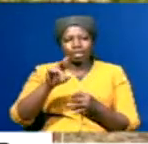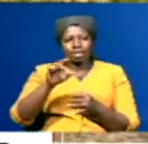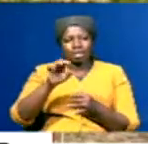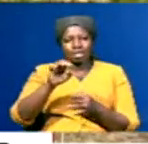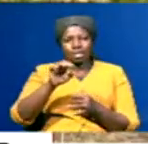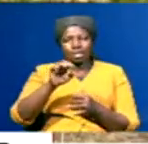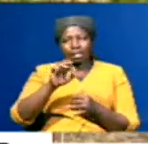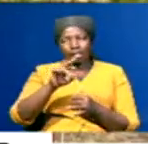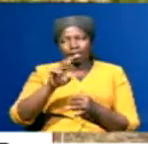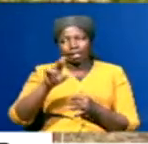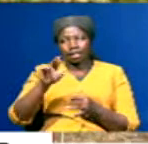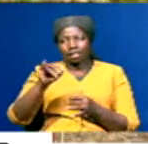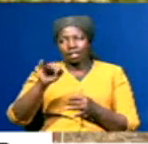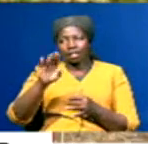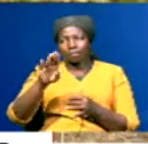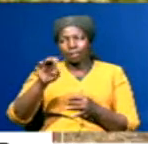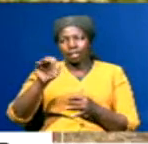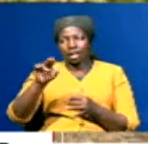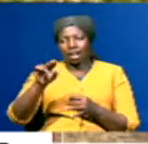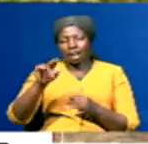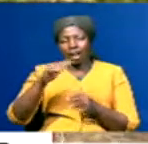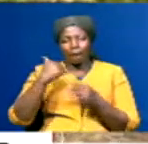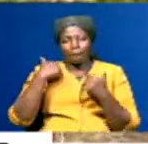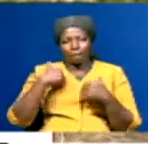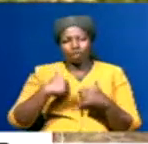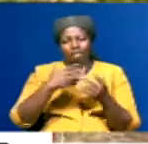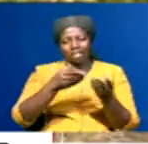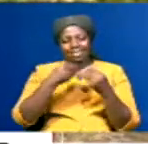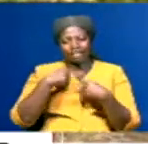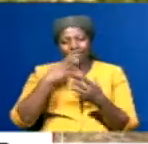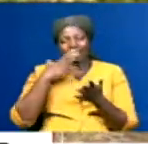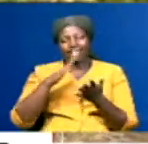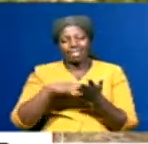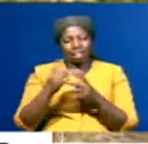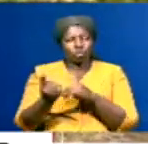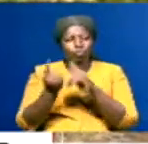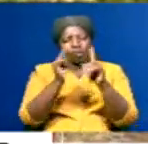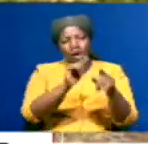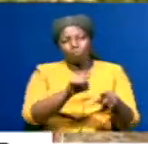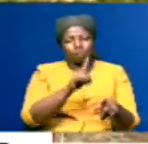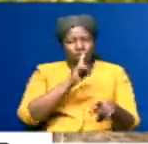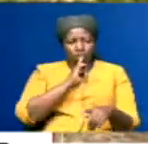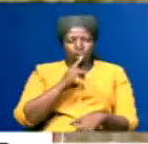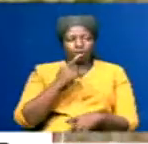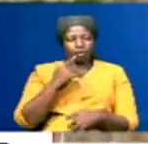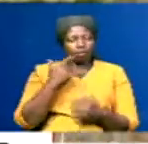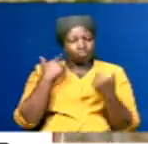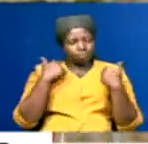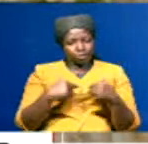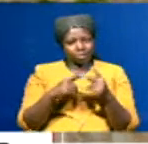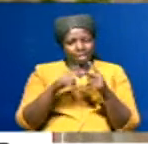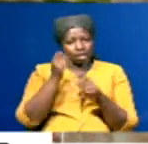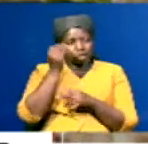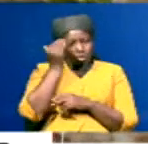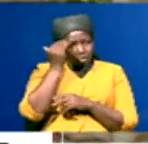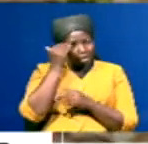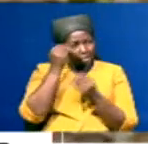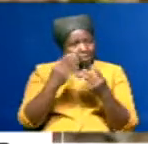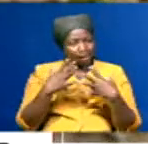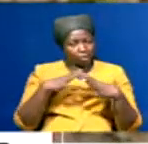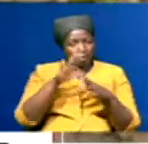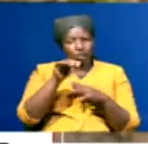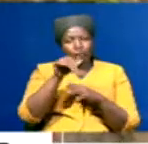a note to go. So I came to know a lot of women from other nations,